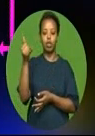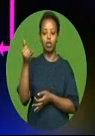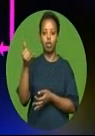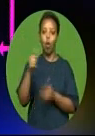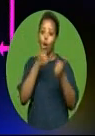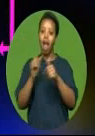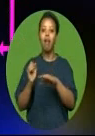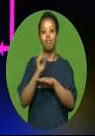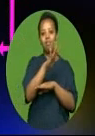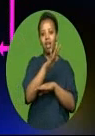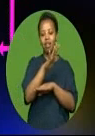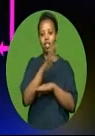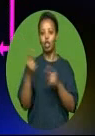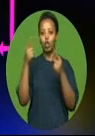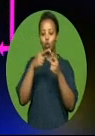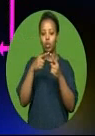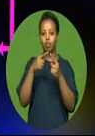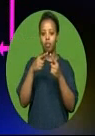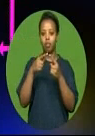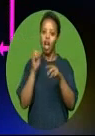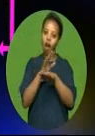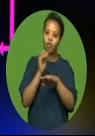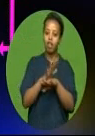or airmail to the advising bank.